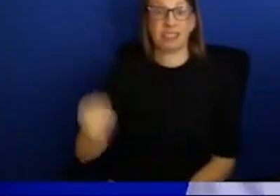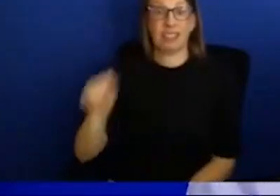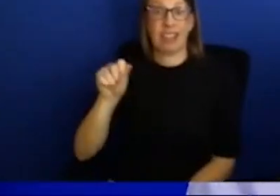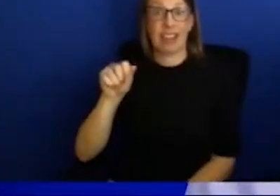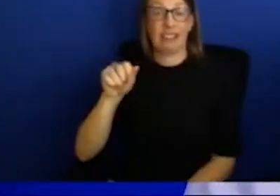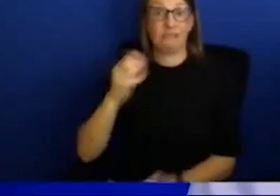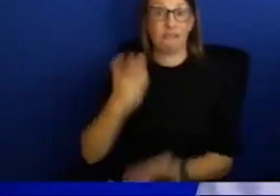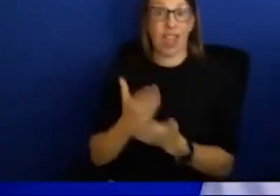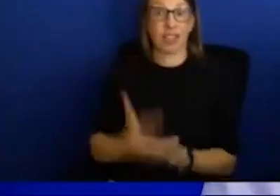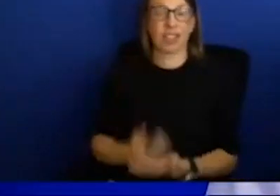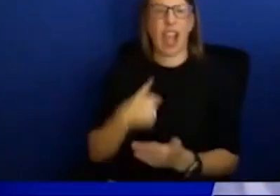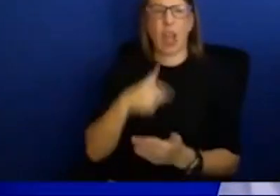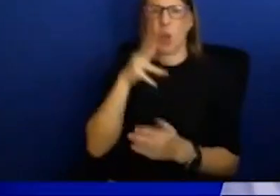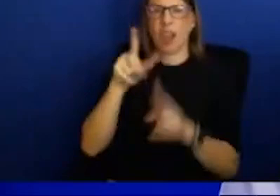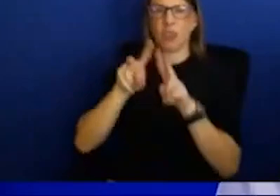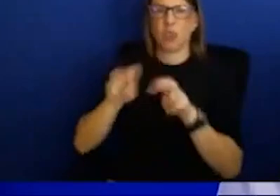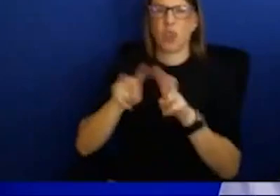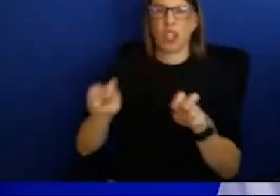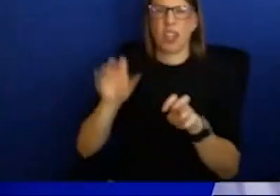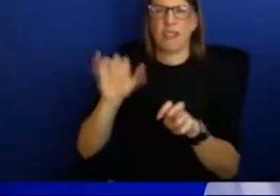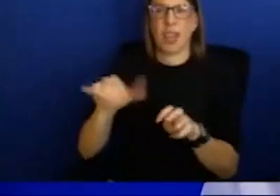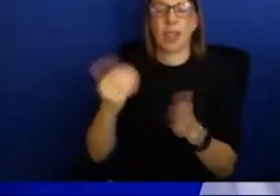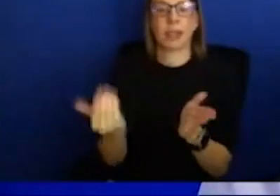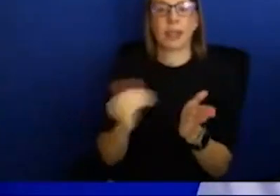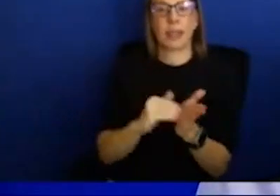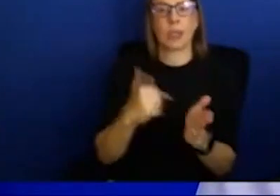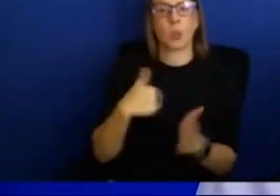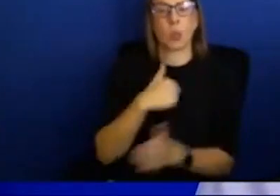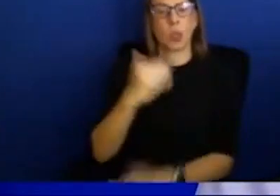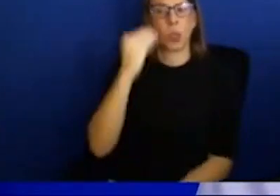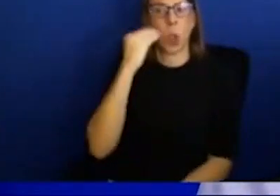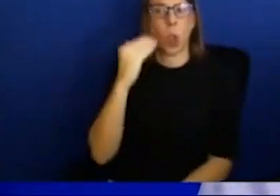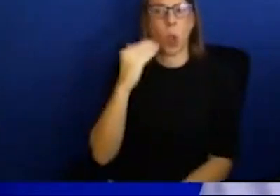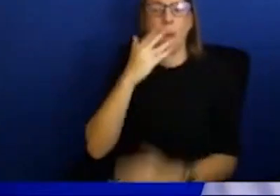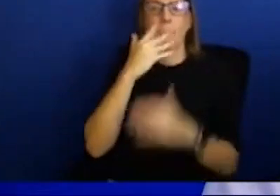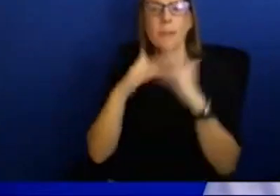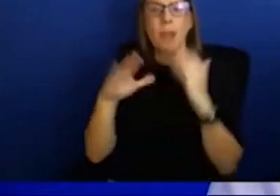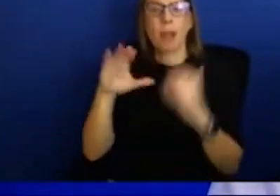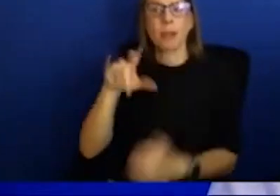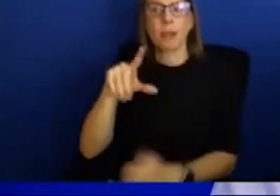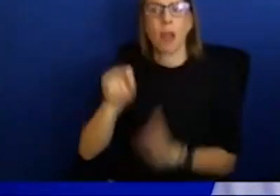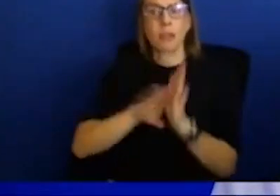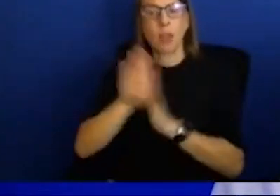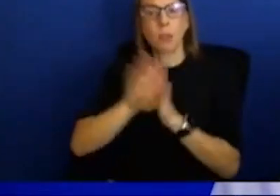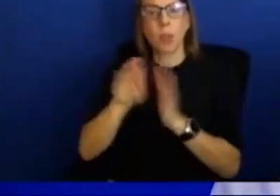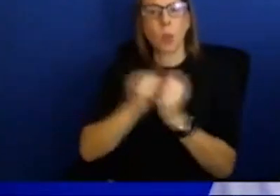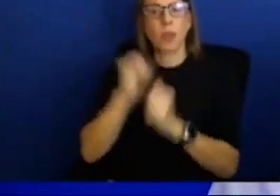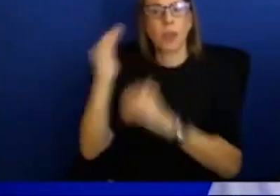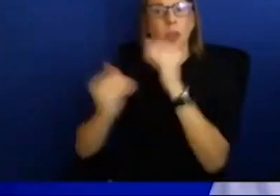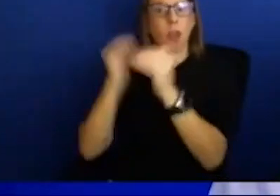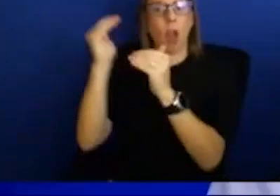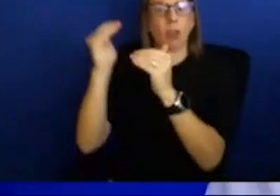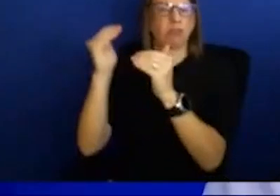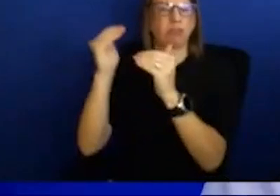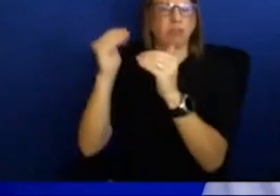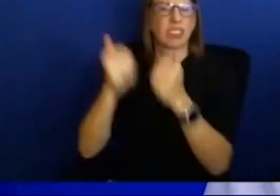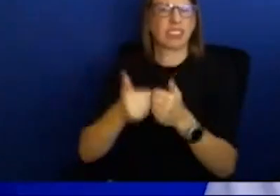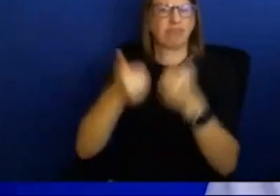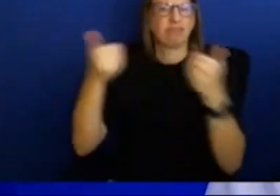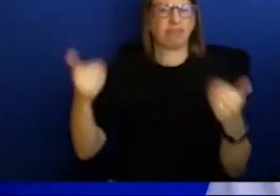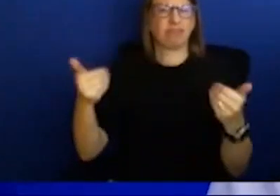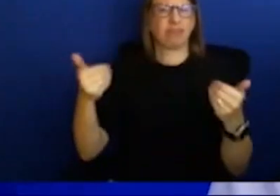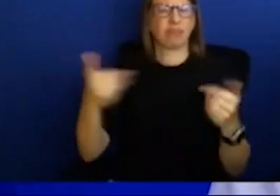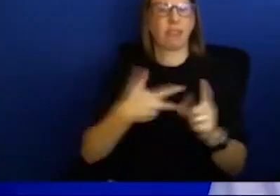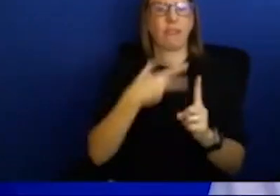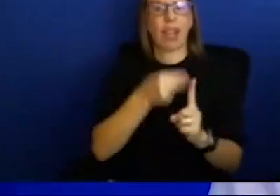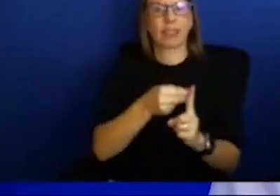into that. Again, we know that the blood clots that developed with the adults was a totally different vaccine. So